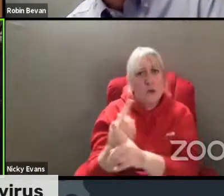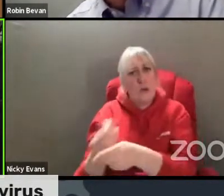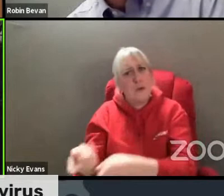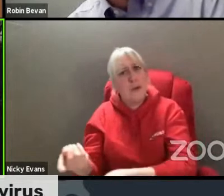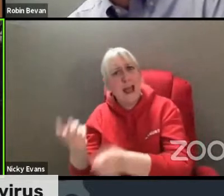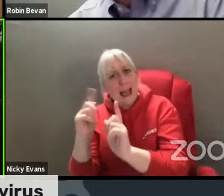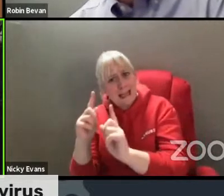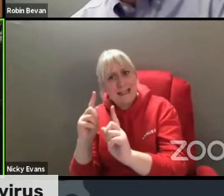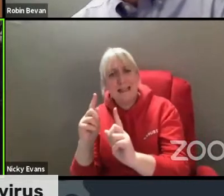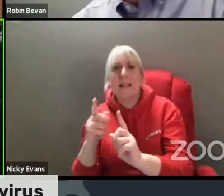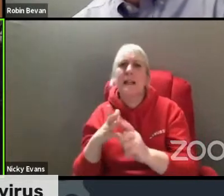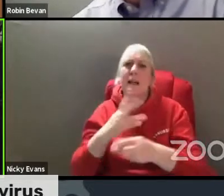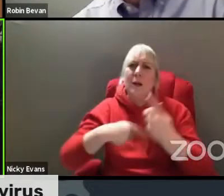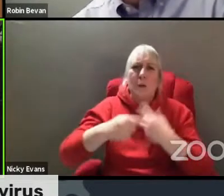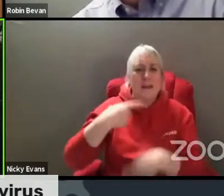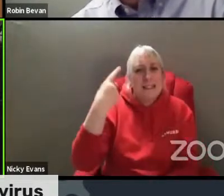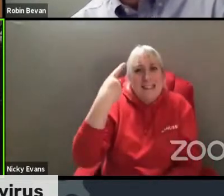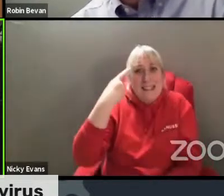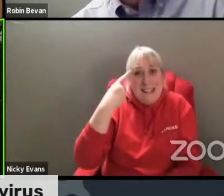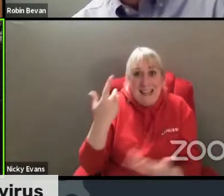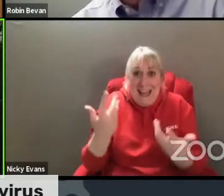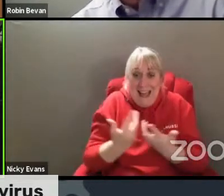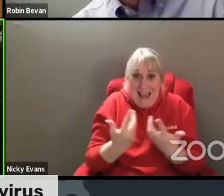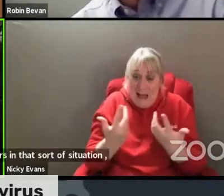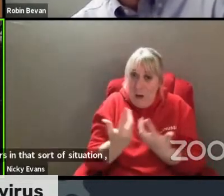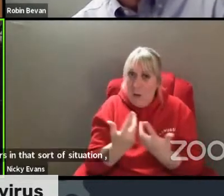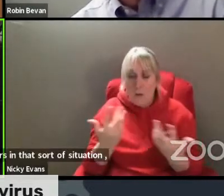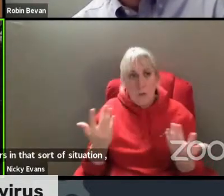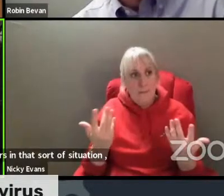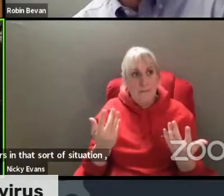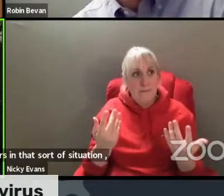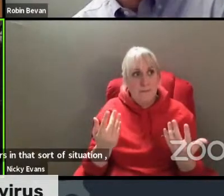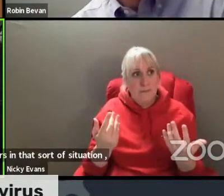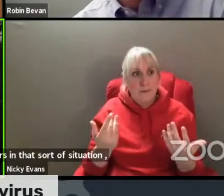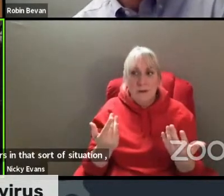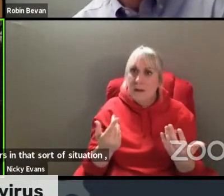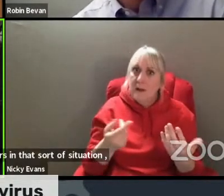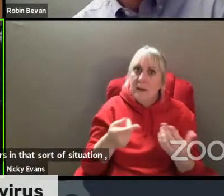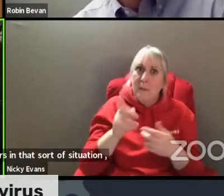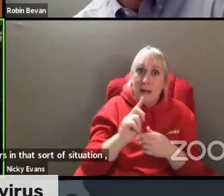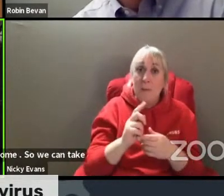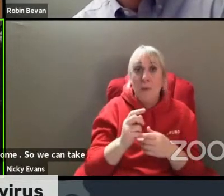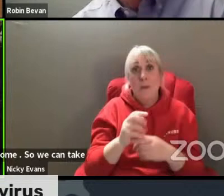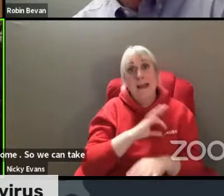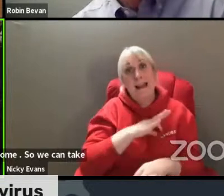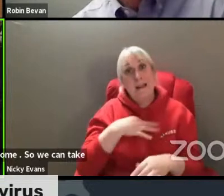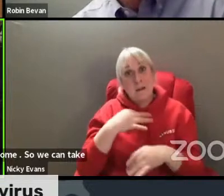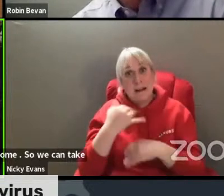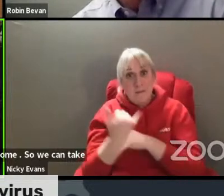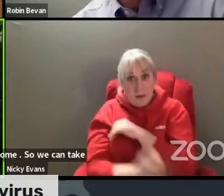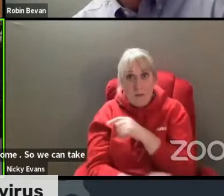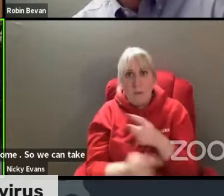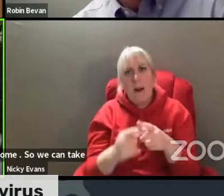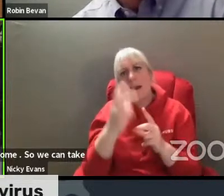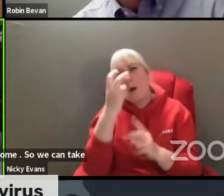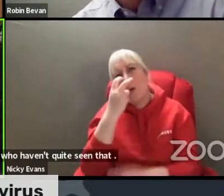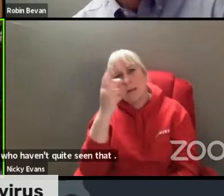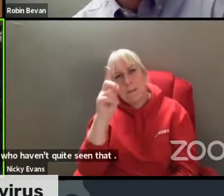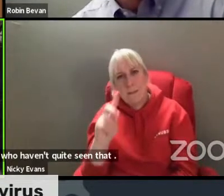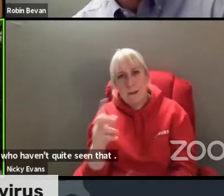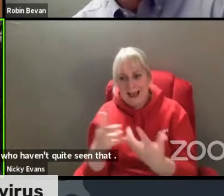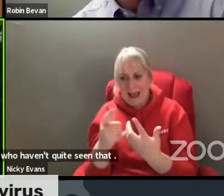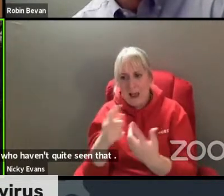that is possible, especially for the older and those CEV people, until those cases are in place. We can't